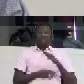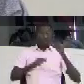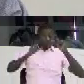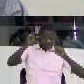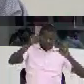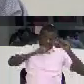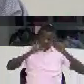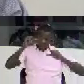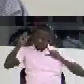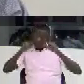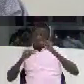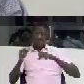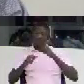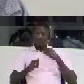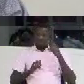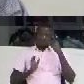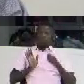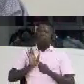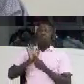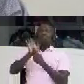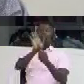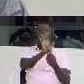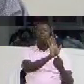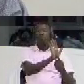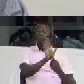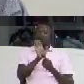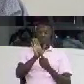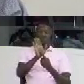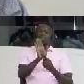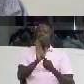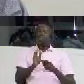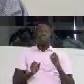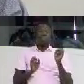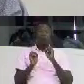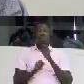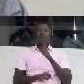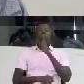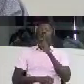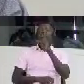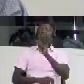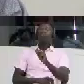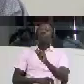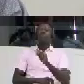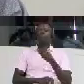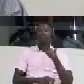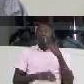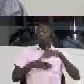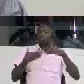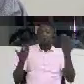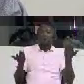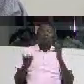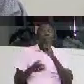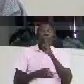investigated, and exposed, no matter by whom they were committed.